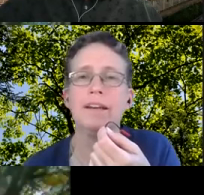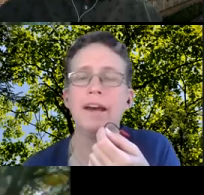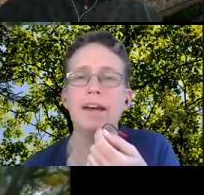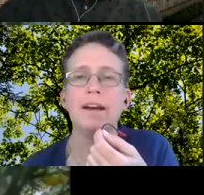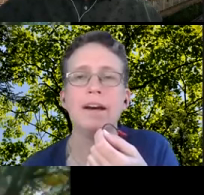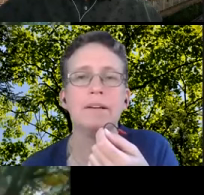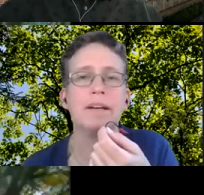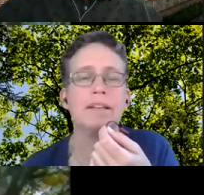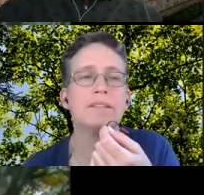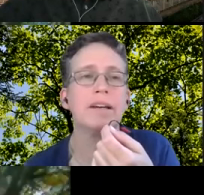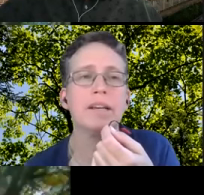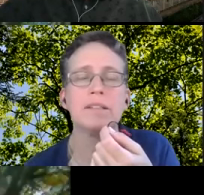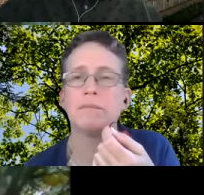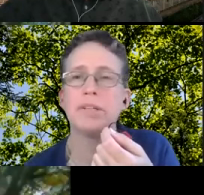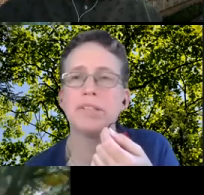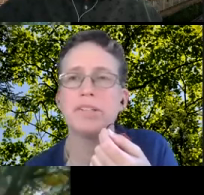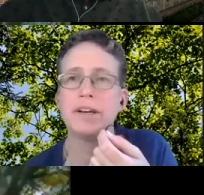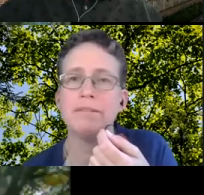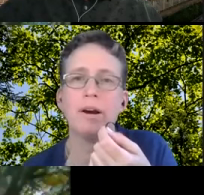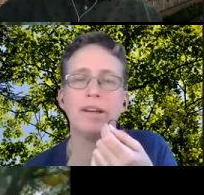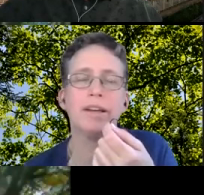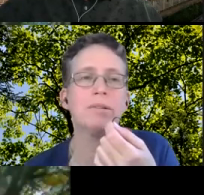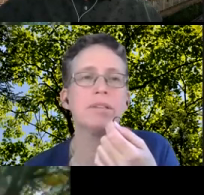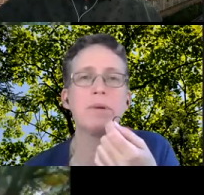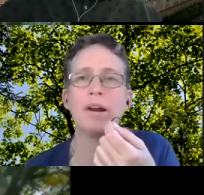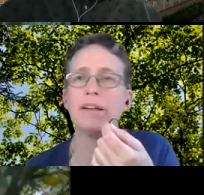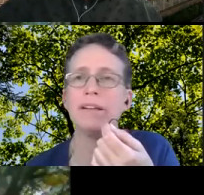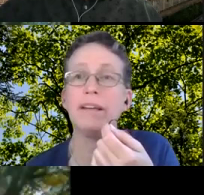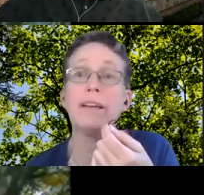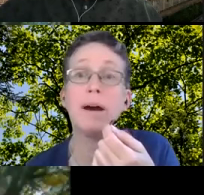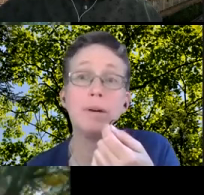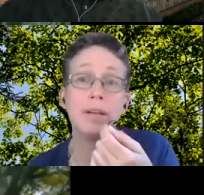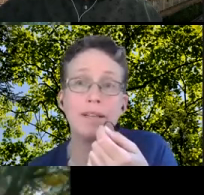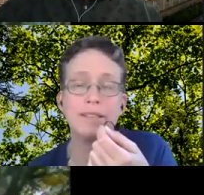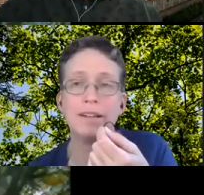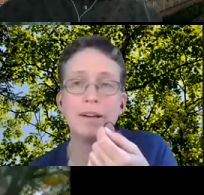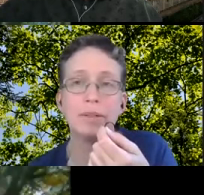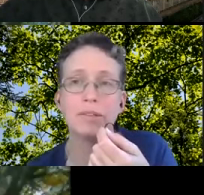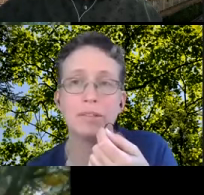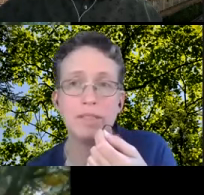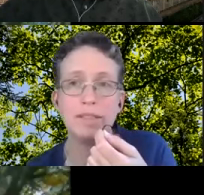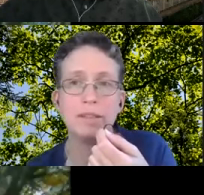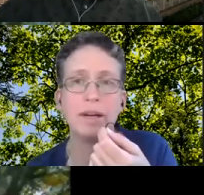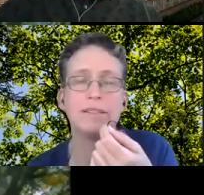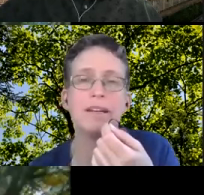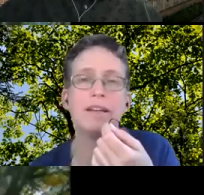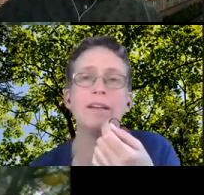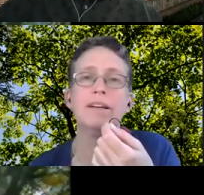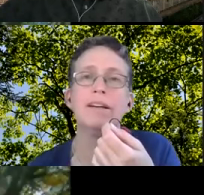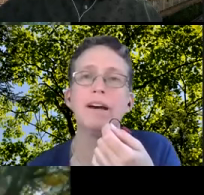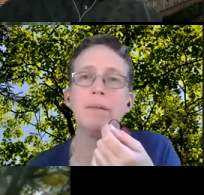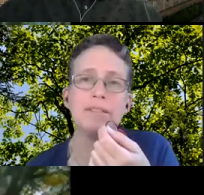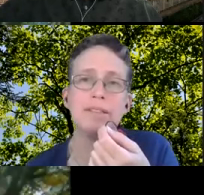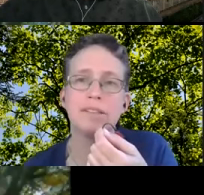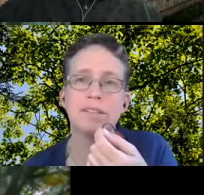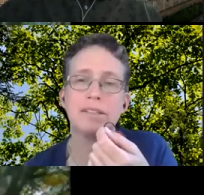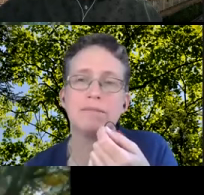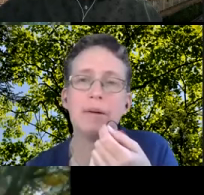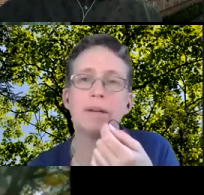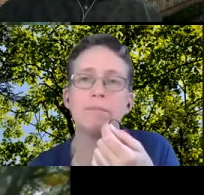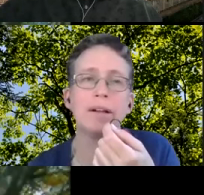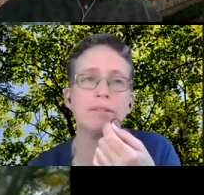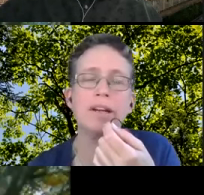and again, sort of picture yourself walking through this park and thinking about what you might see there, what sort of species you might see. You see there's